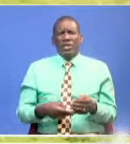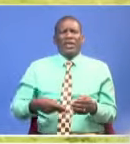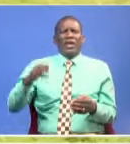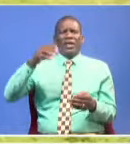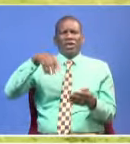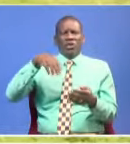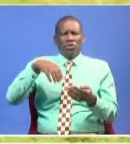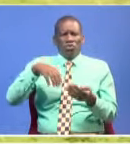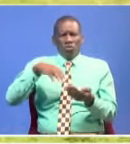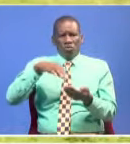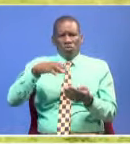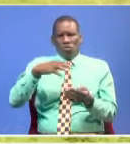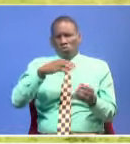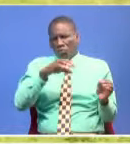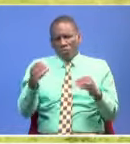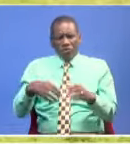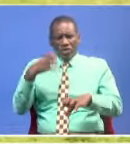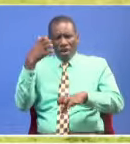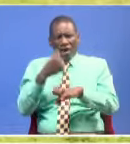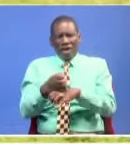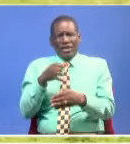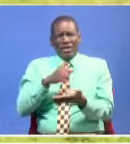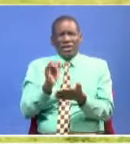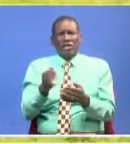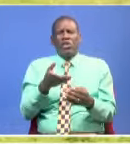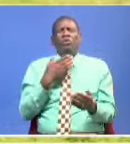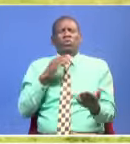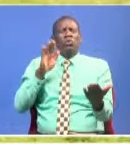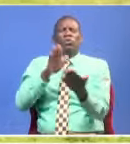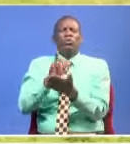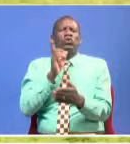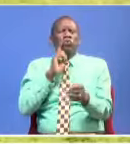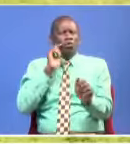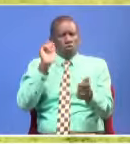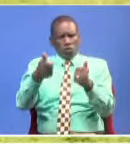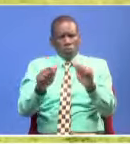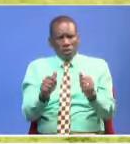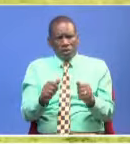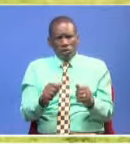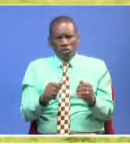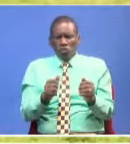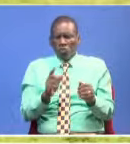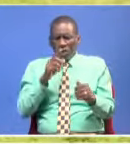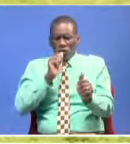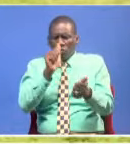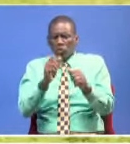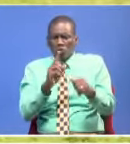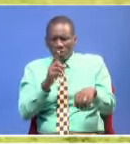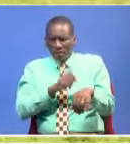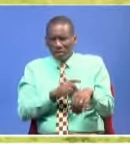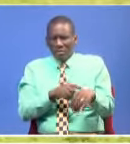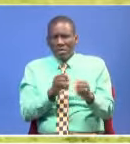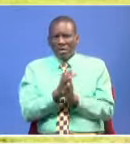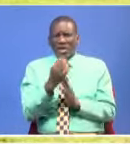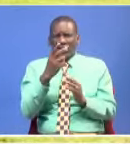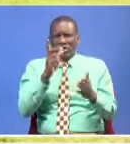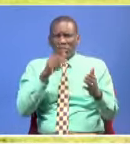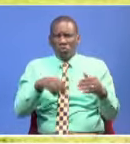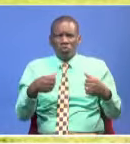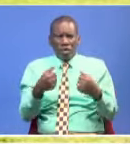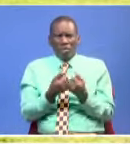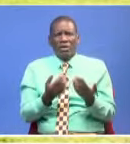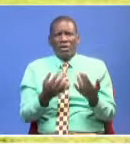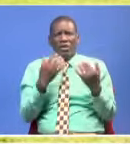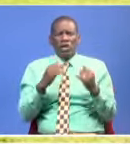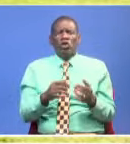it becomes. We want to approach tomorrow, God willing, a game at a time. Just a game at a time and see what goes. So it's going